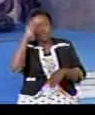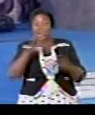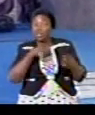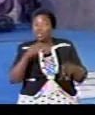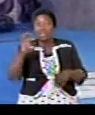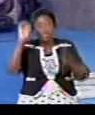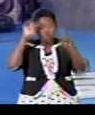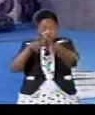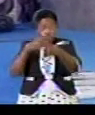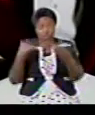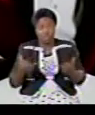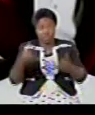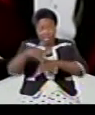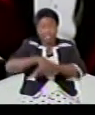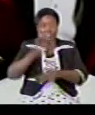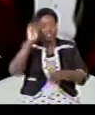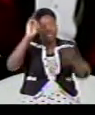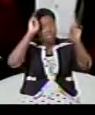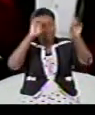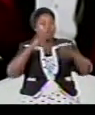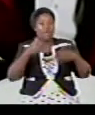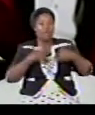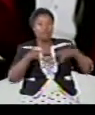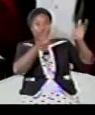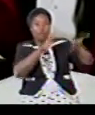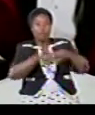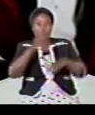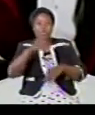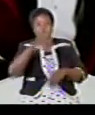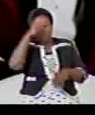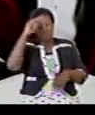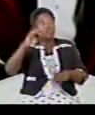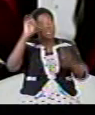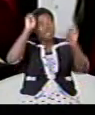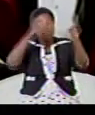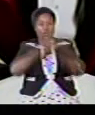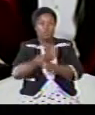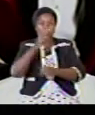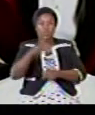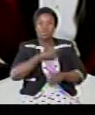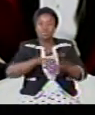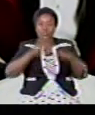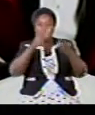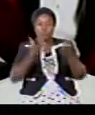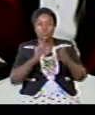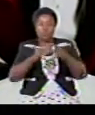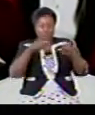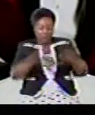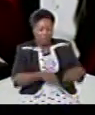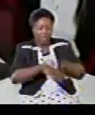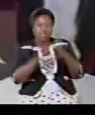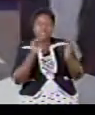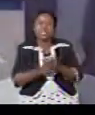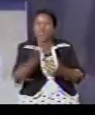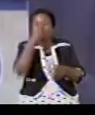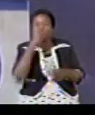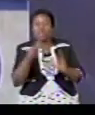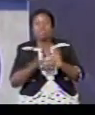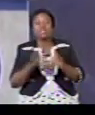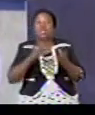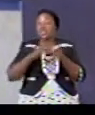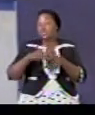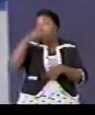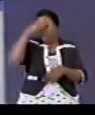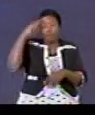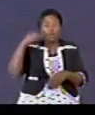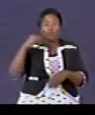have mercy upon you. He loves you, and he does not want you to remain in that blindness. And